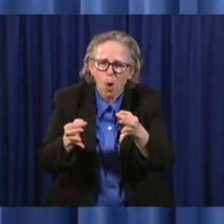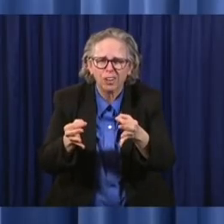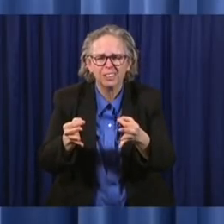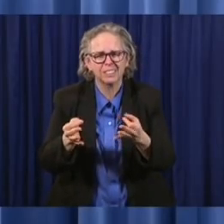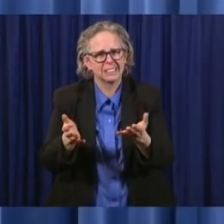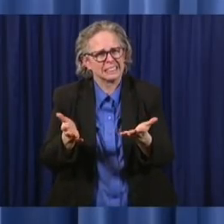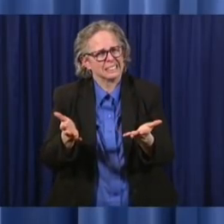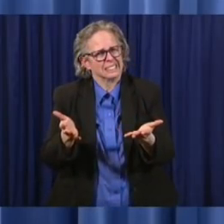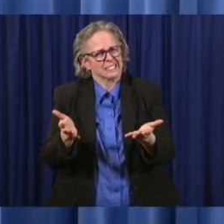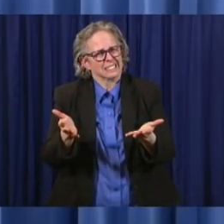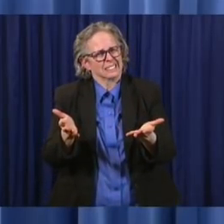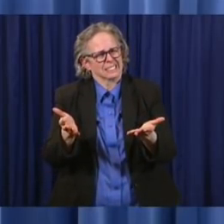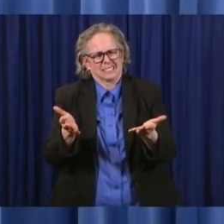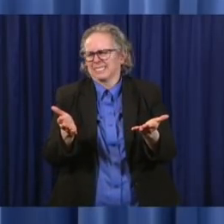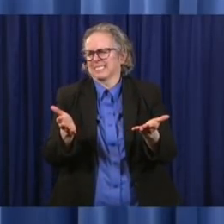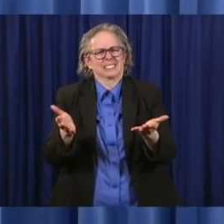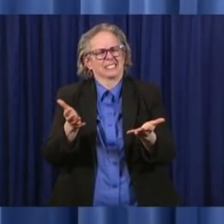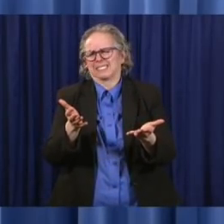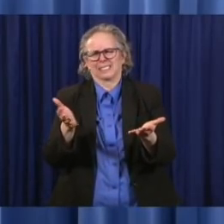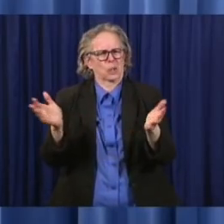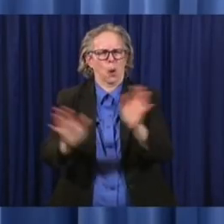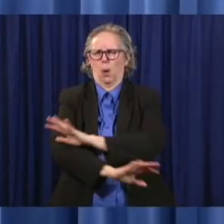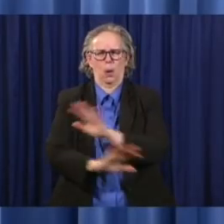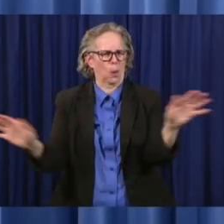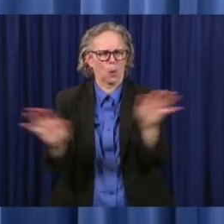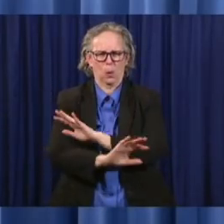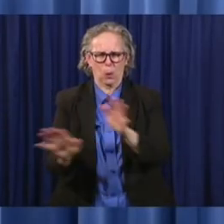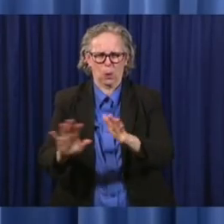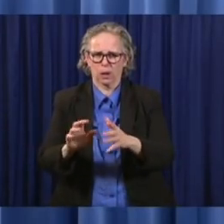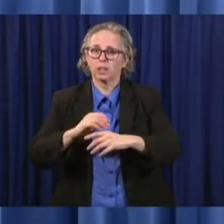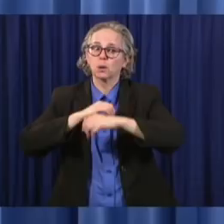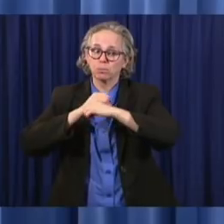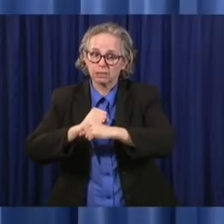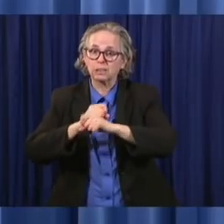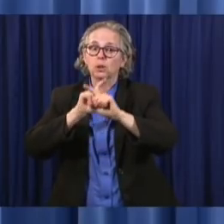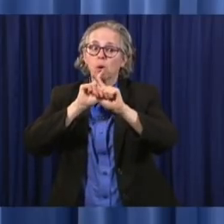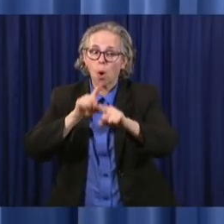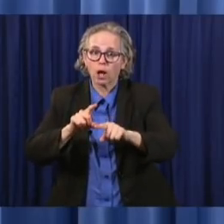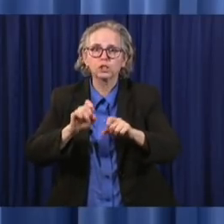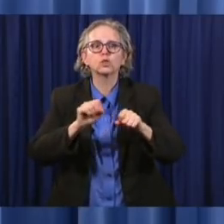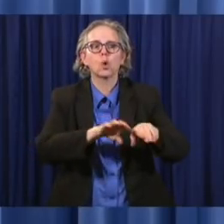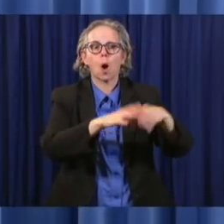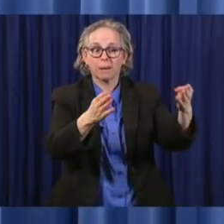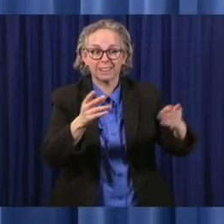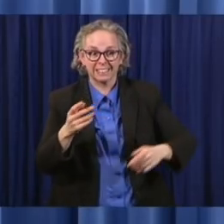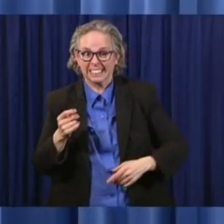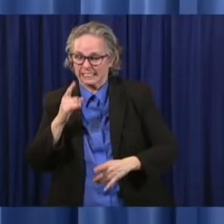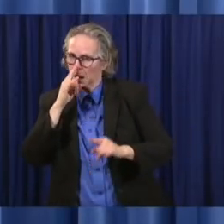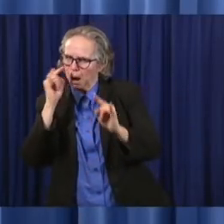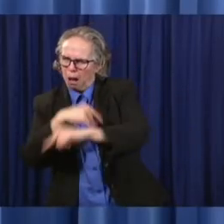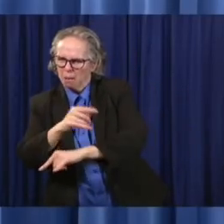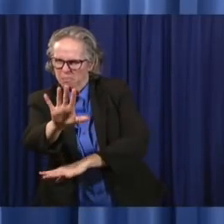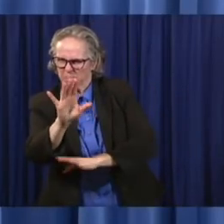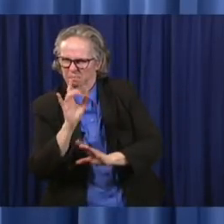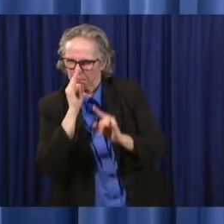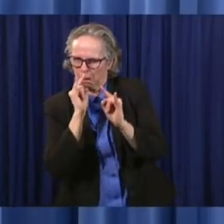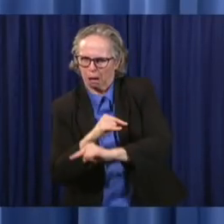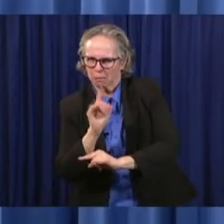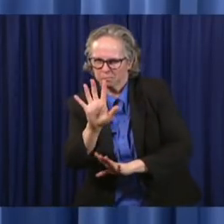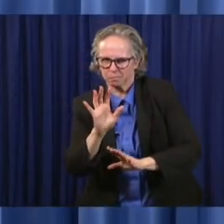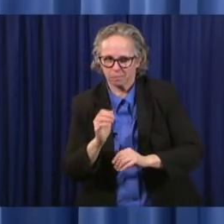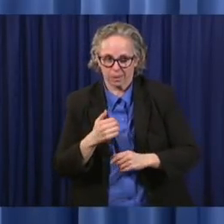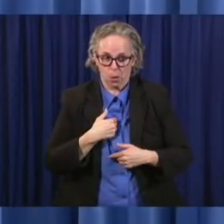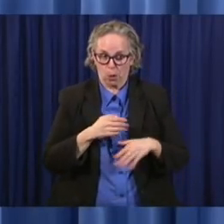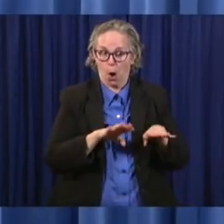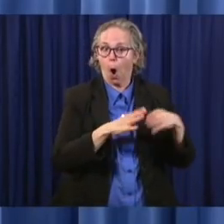And as we issue orders to reopen, here's the great irony. As we issue orders to reopen, if somebody doesn't like